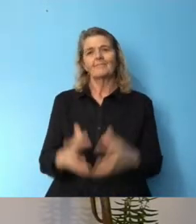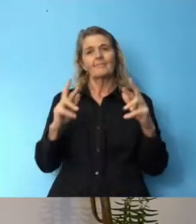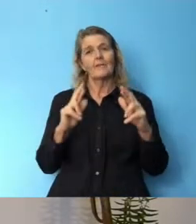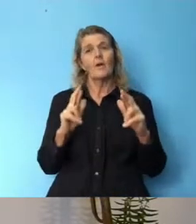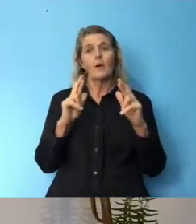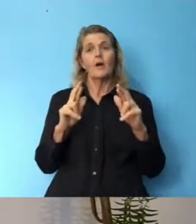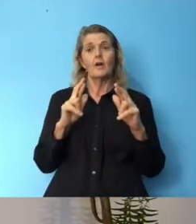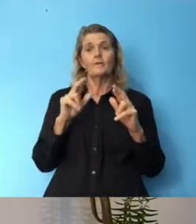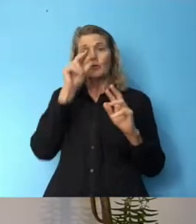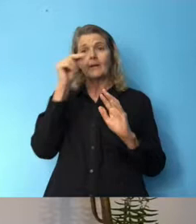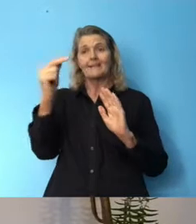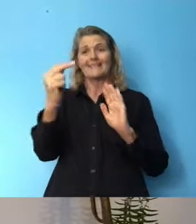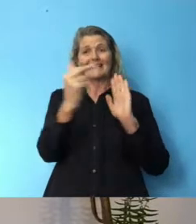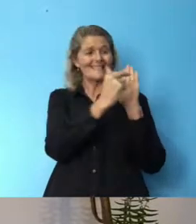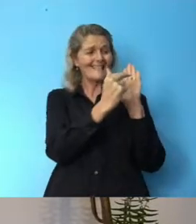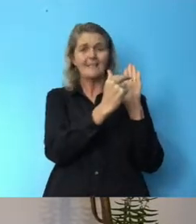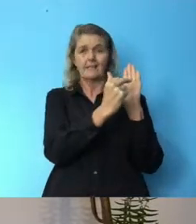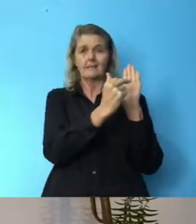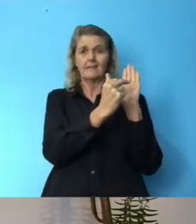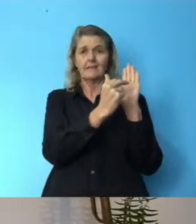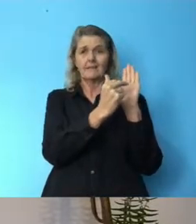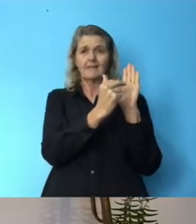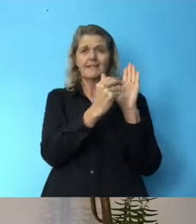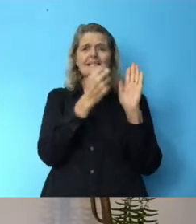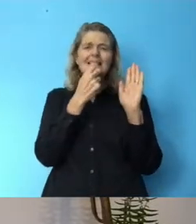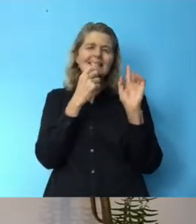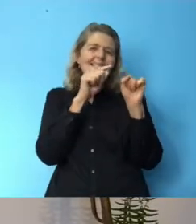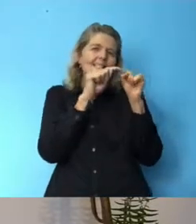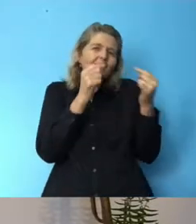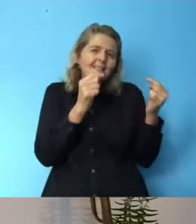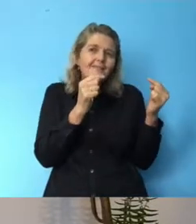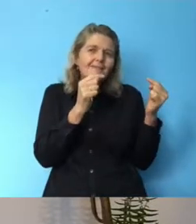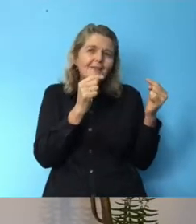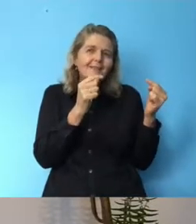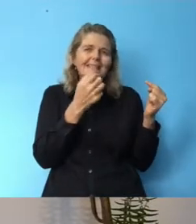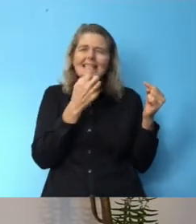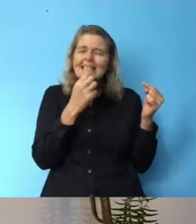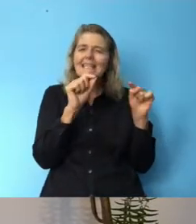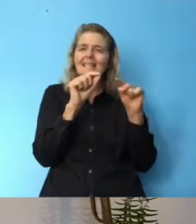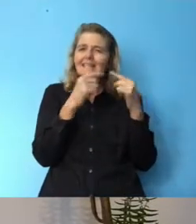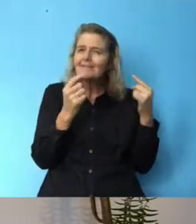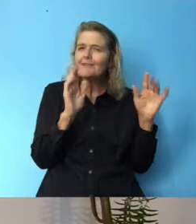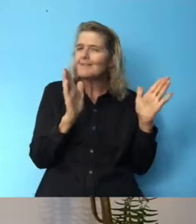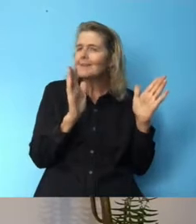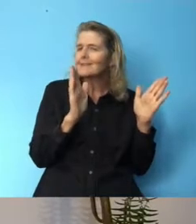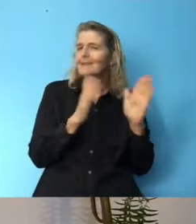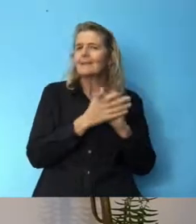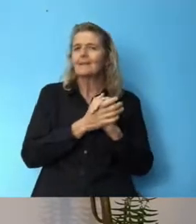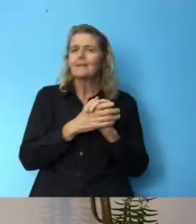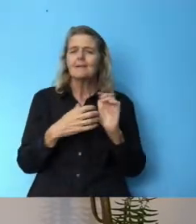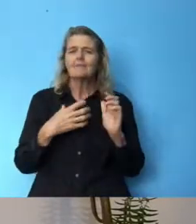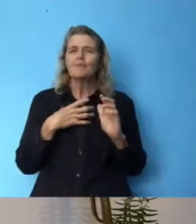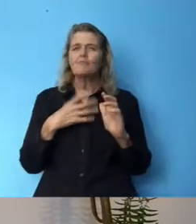And hopefully through the camera you can see these subtle differences. You know, they're subtle, but the more you do